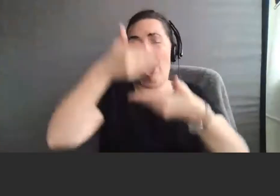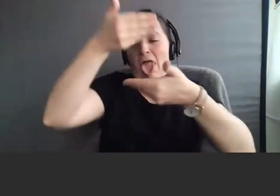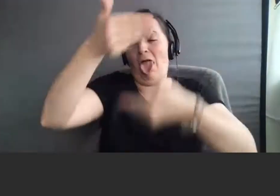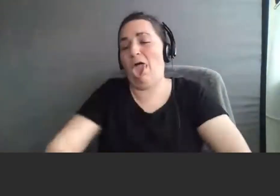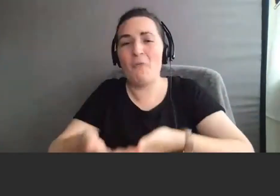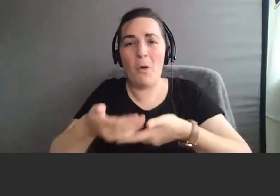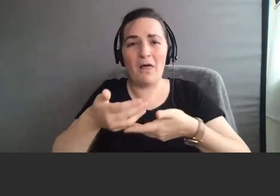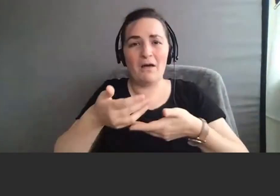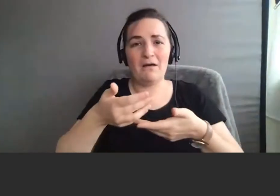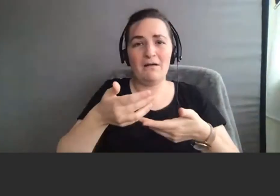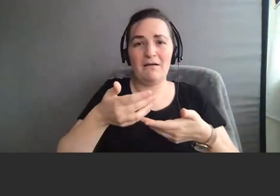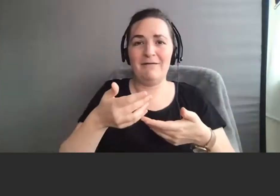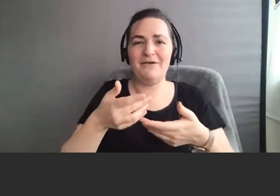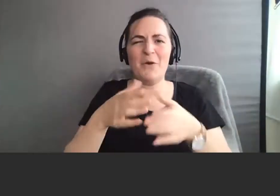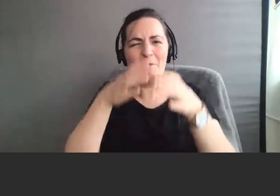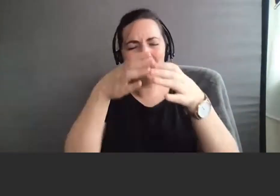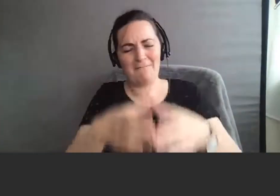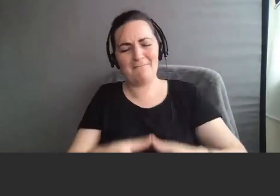well.